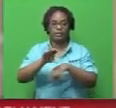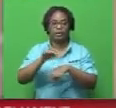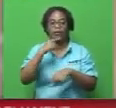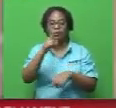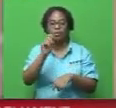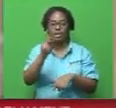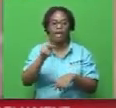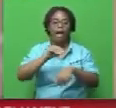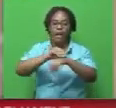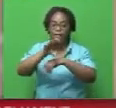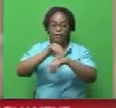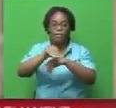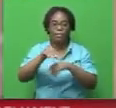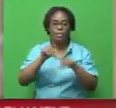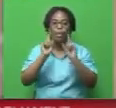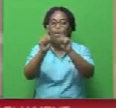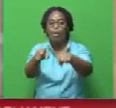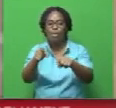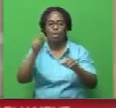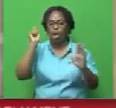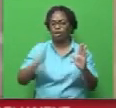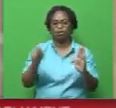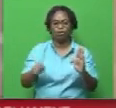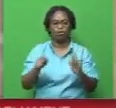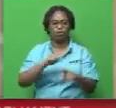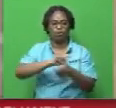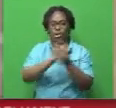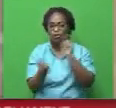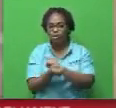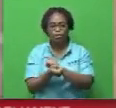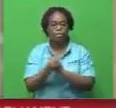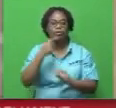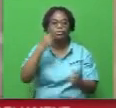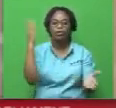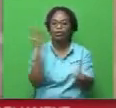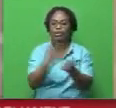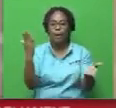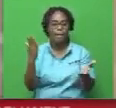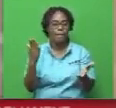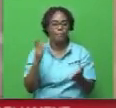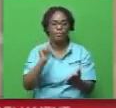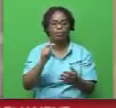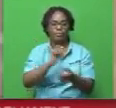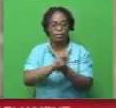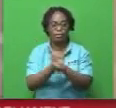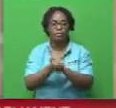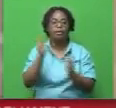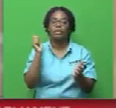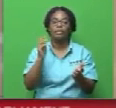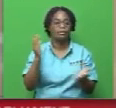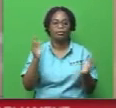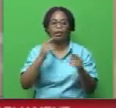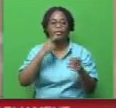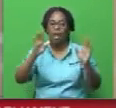charge and then withdraw that advice and give advice to discontinue a charge. We wanted to see the advice. We just wanted sight of it to understand